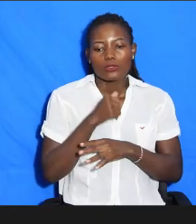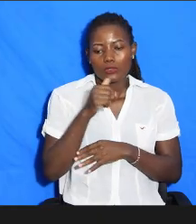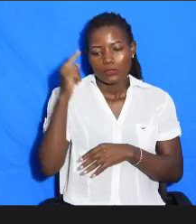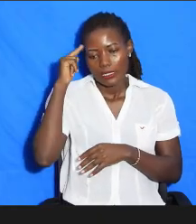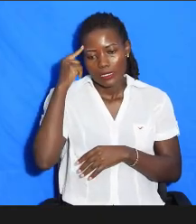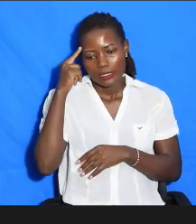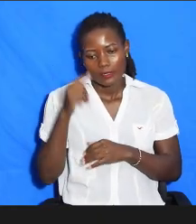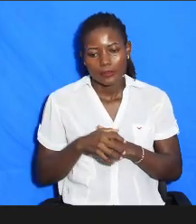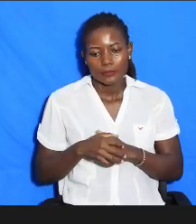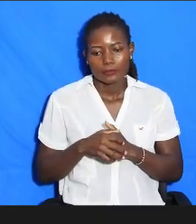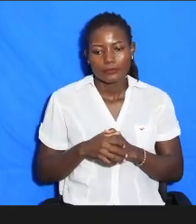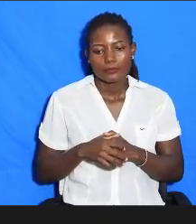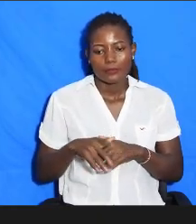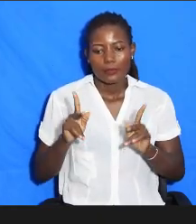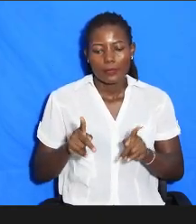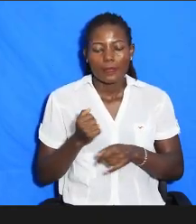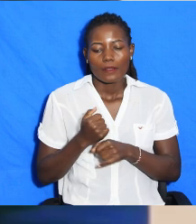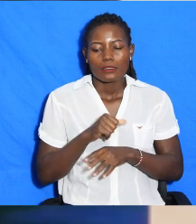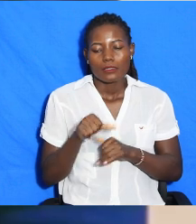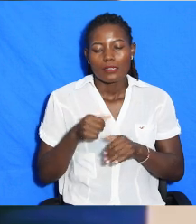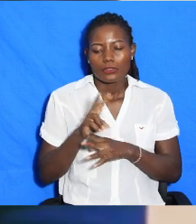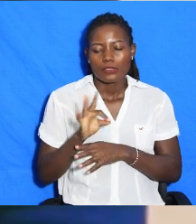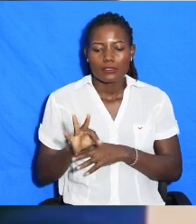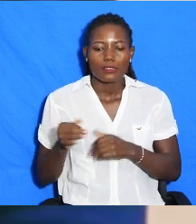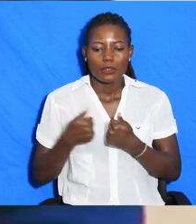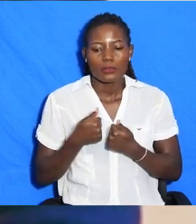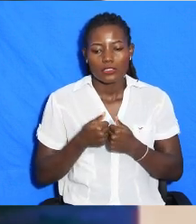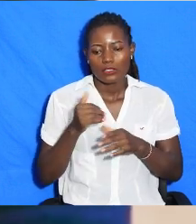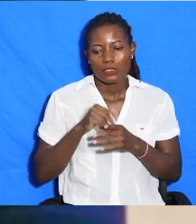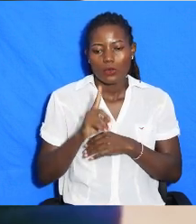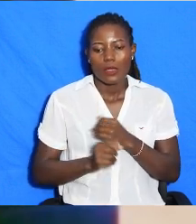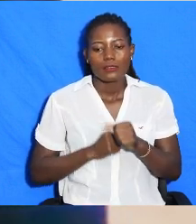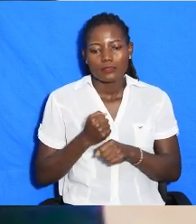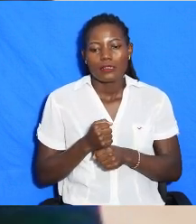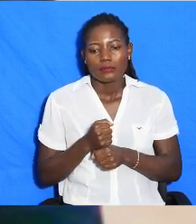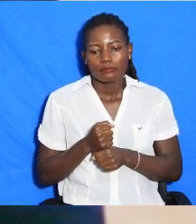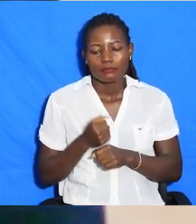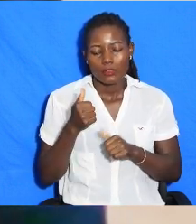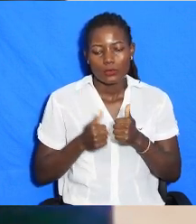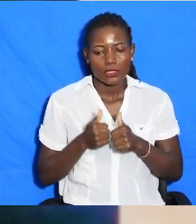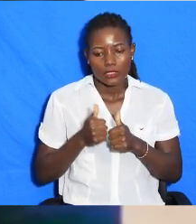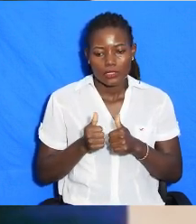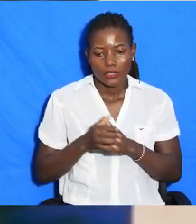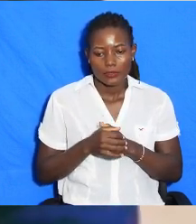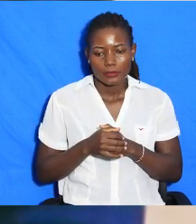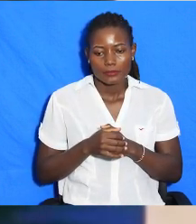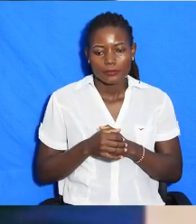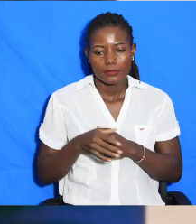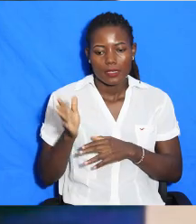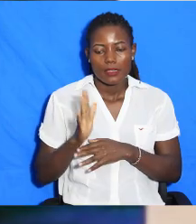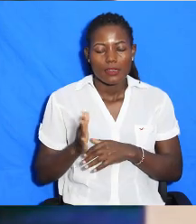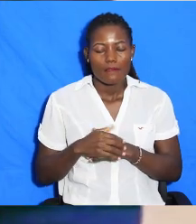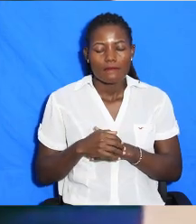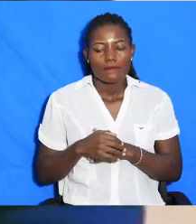Uh, mm, the guy did around 23 races in 1 year, and mm, which did not